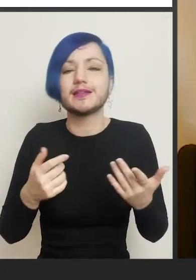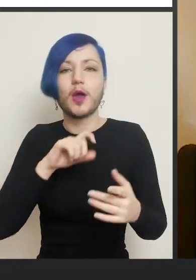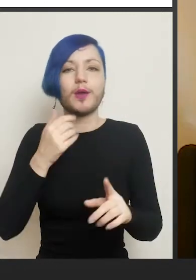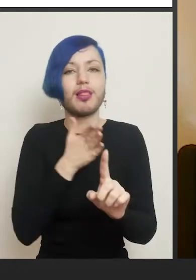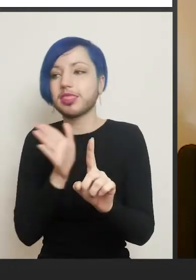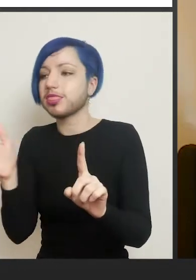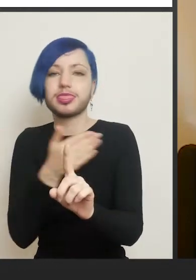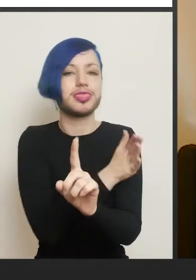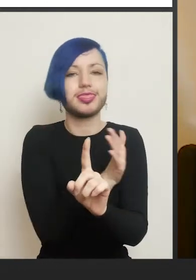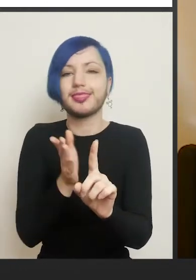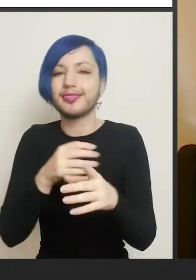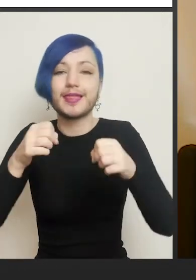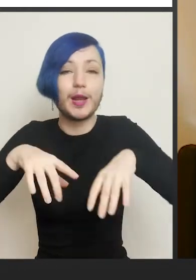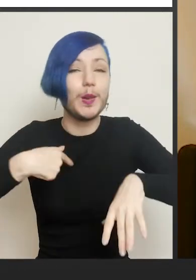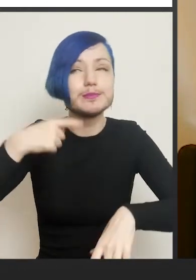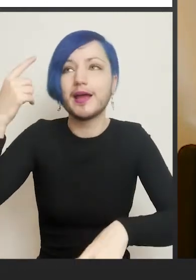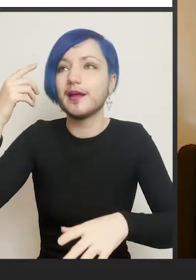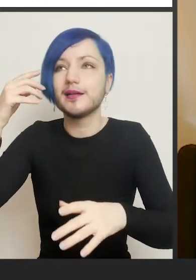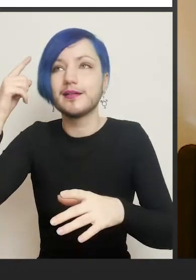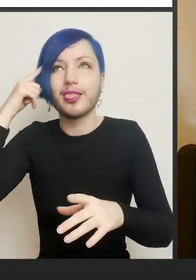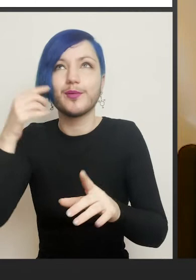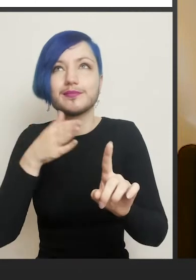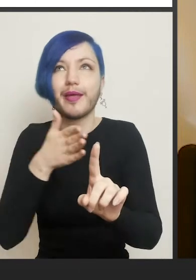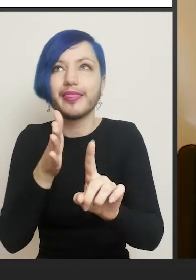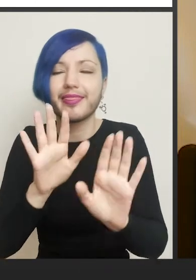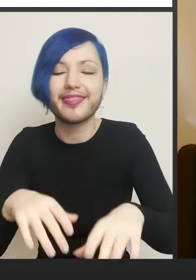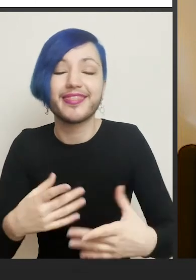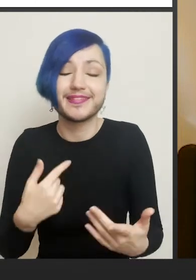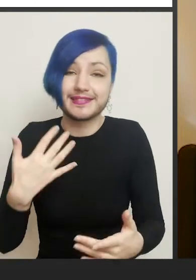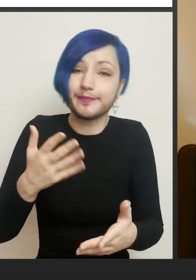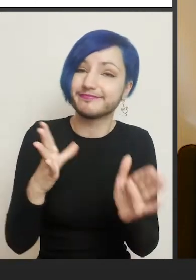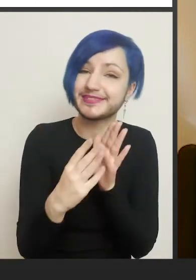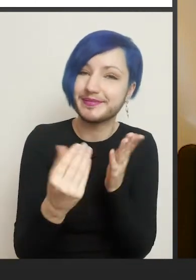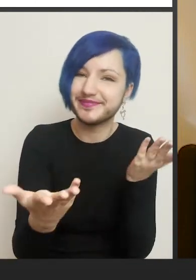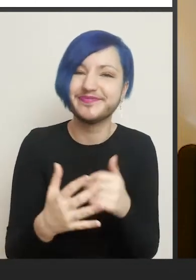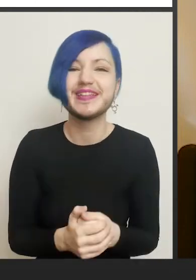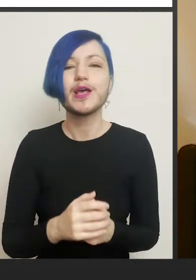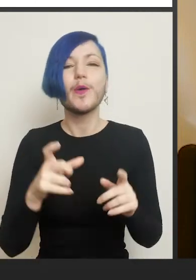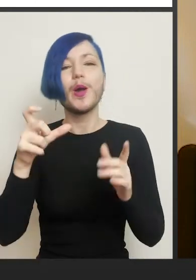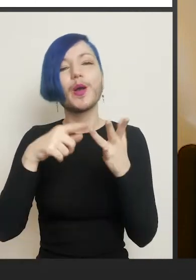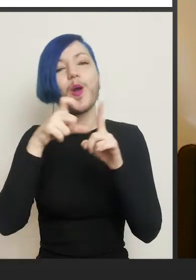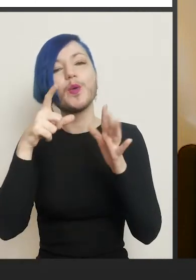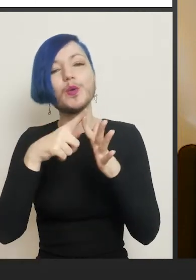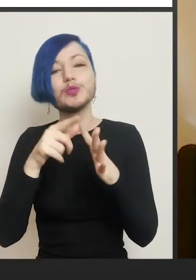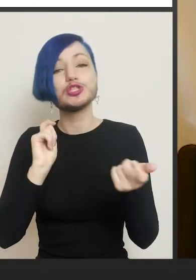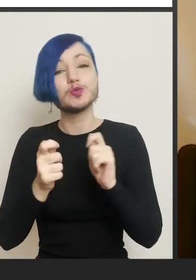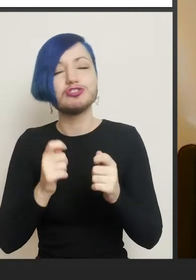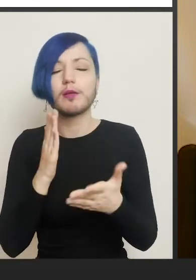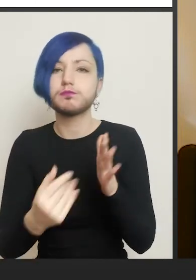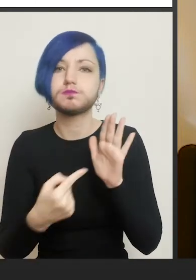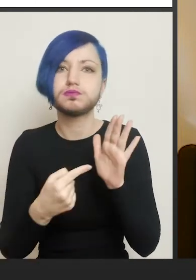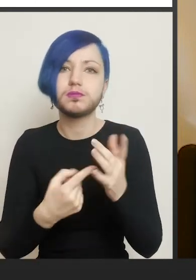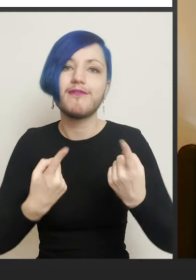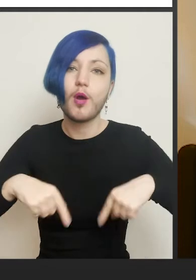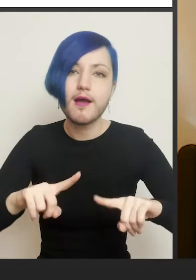Anyway, so yeah, code switching is really important, and for